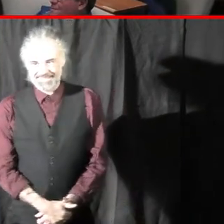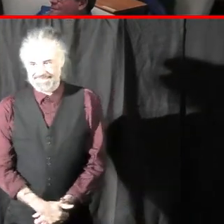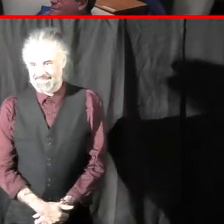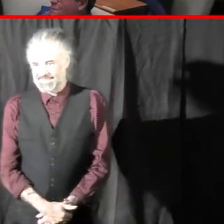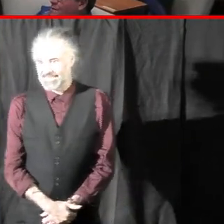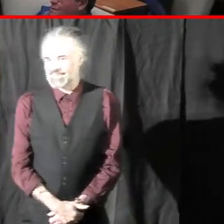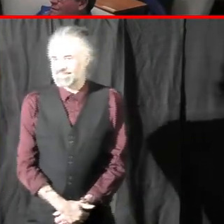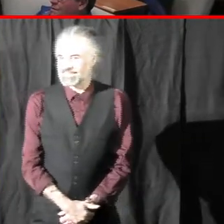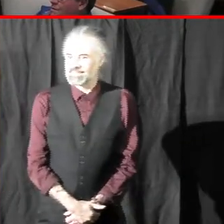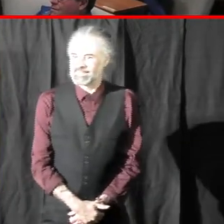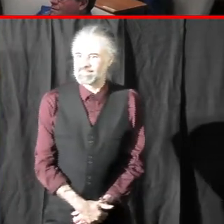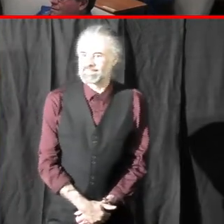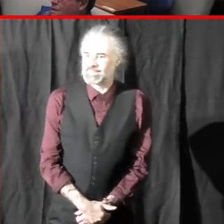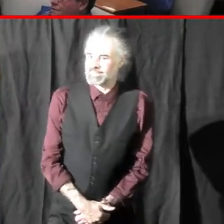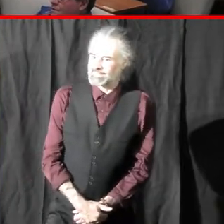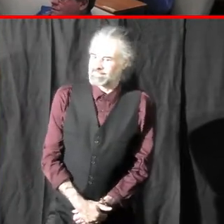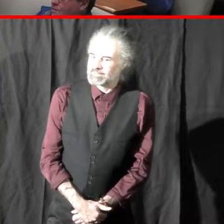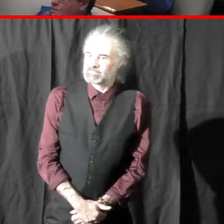Yeah.